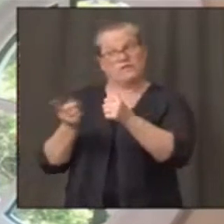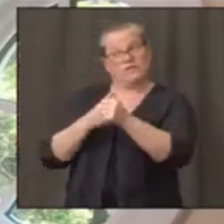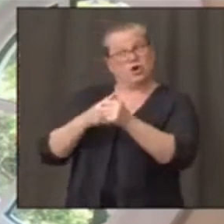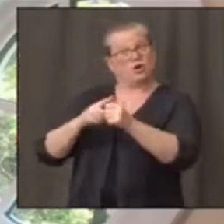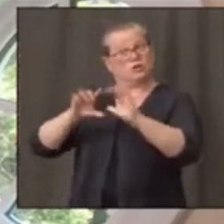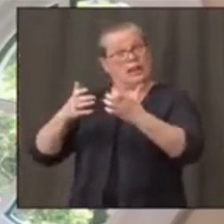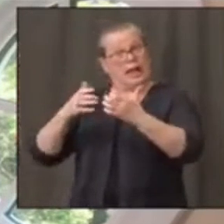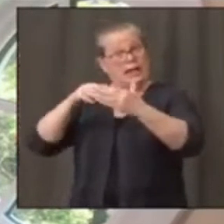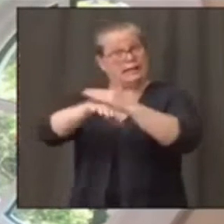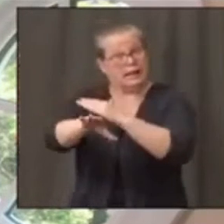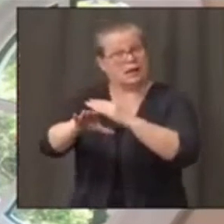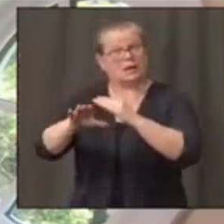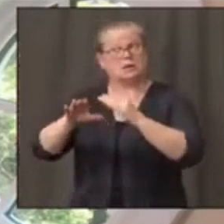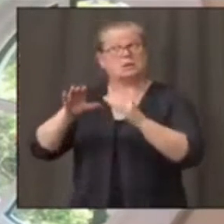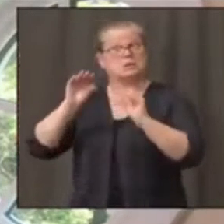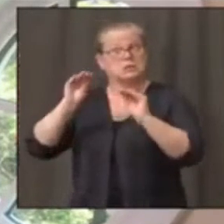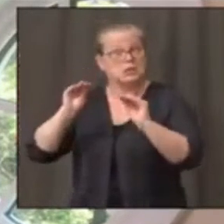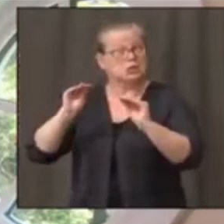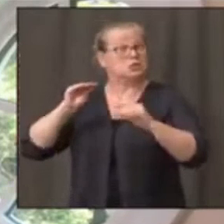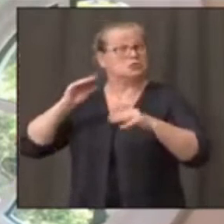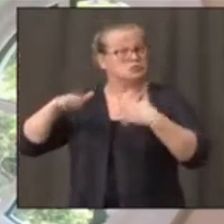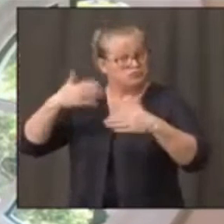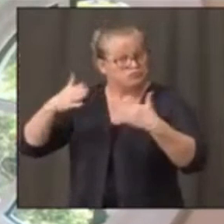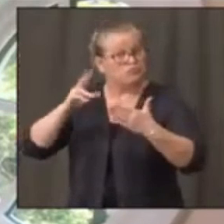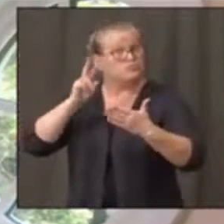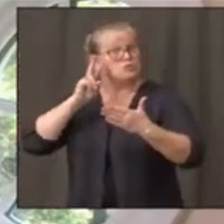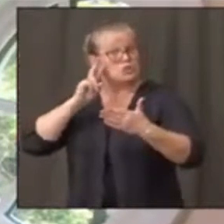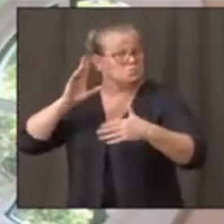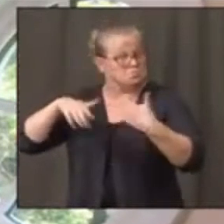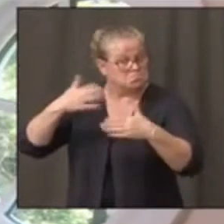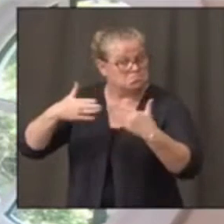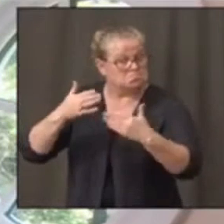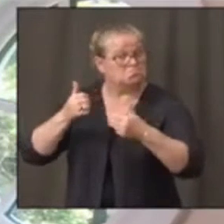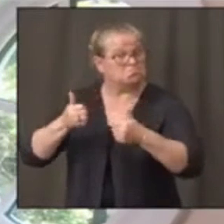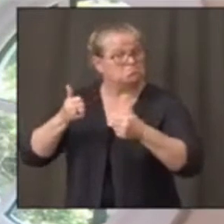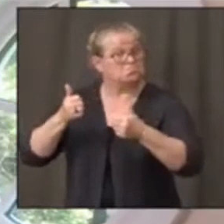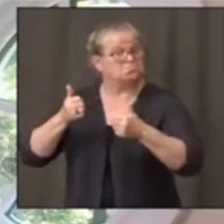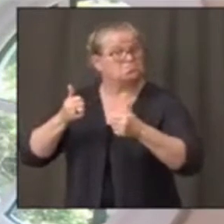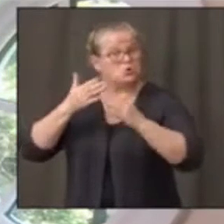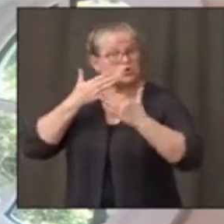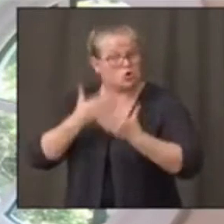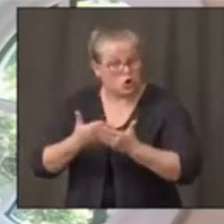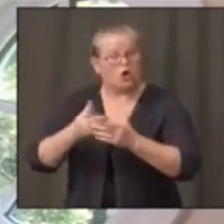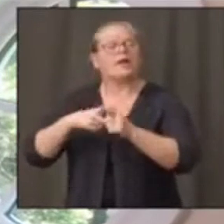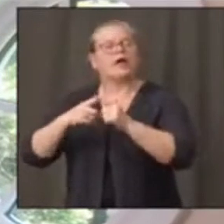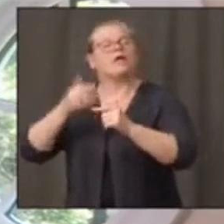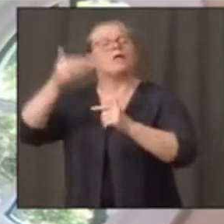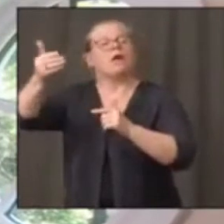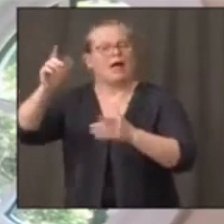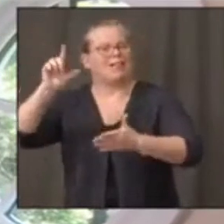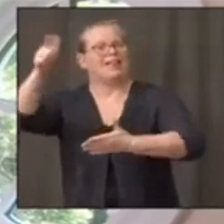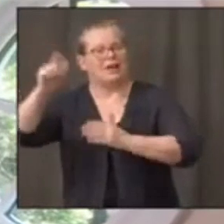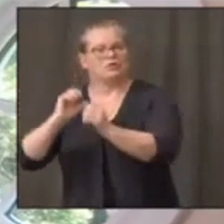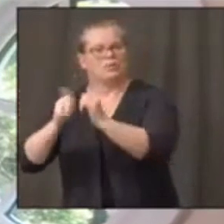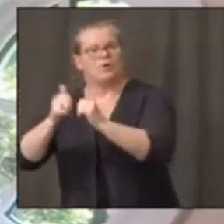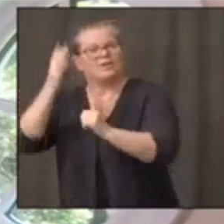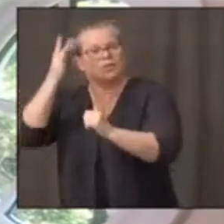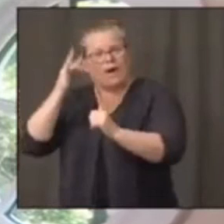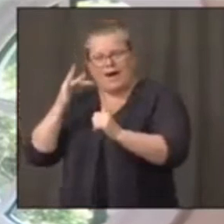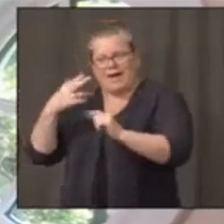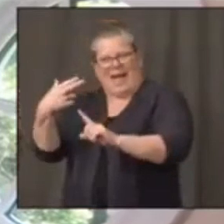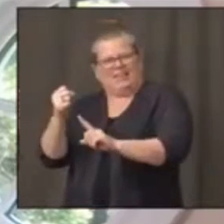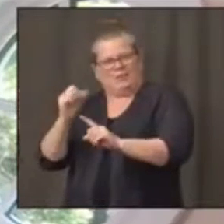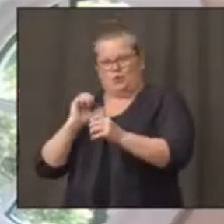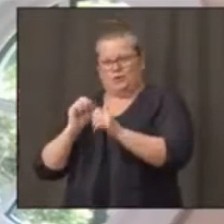other elements of risk that could lead to outbreaks at the high school level. Because it's going to be harder to introduce the kinds of safety measures around the kids at the high school